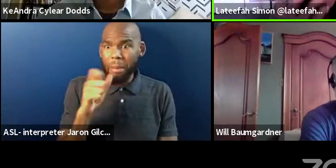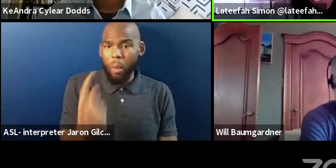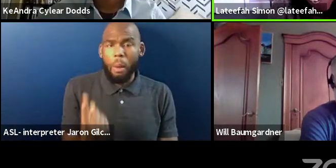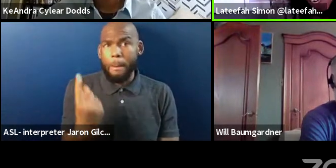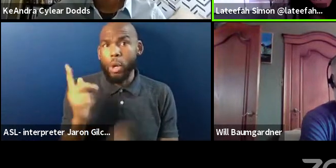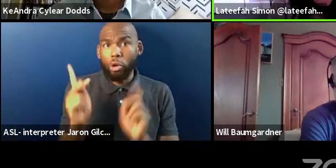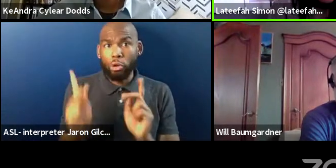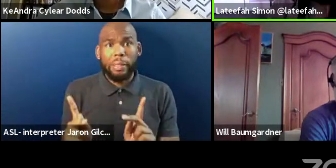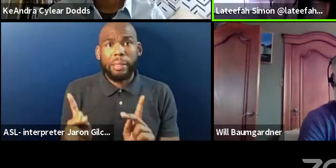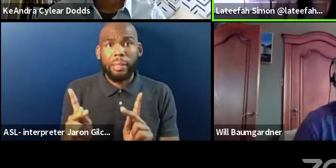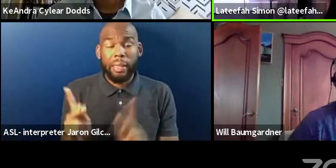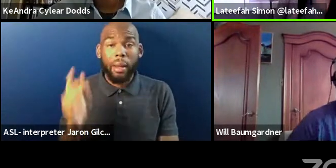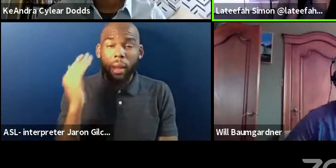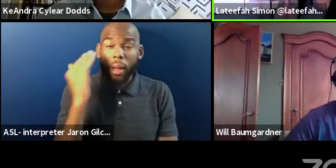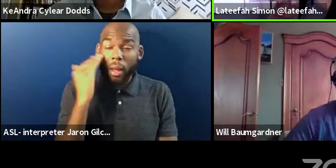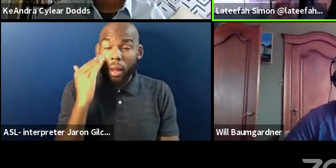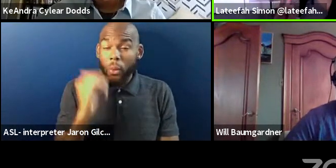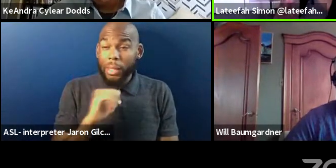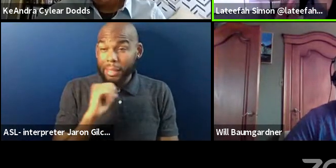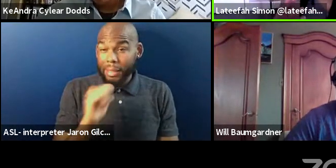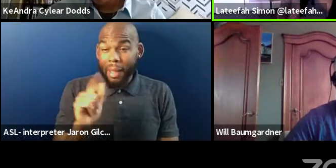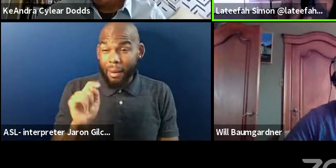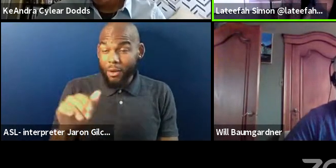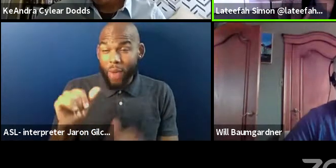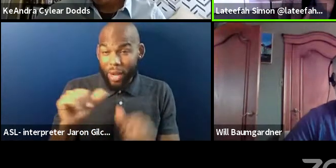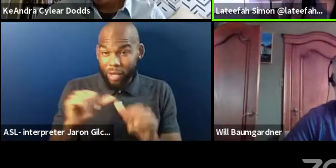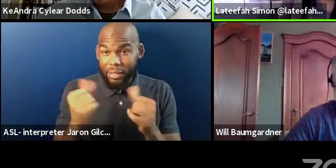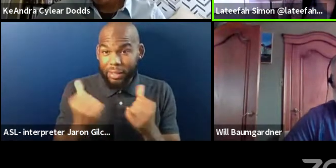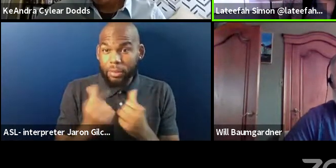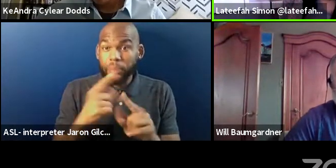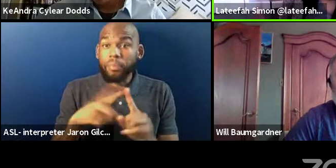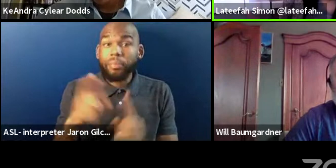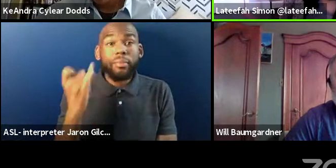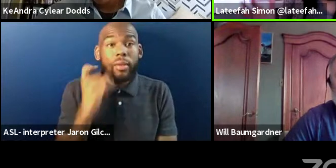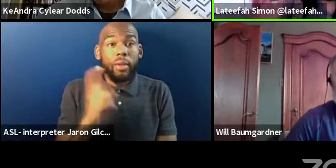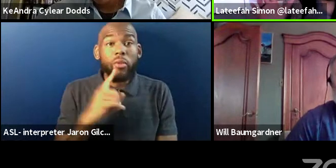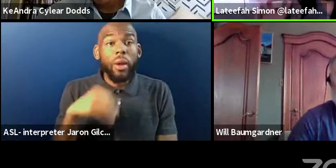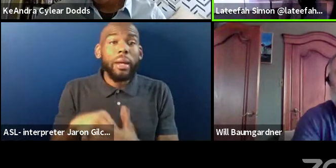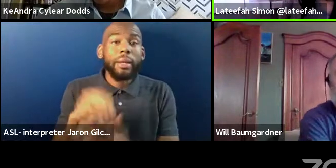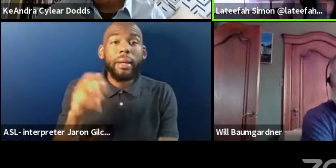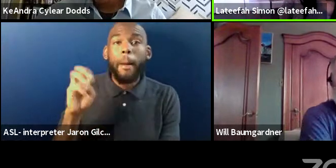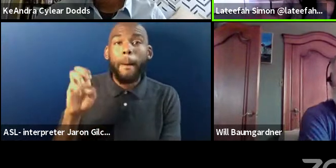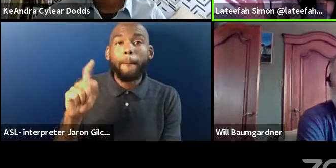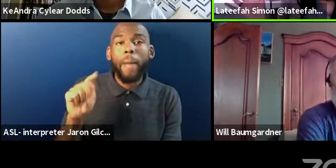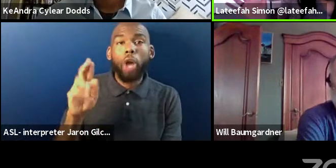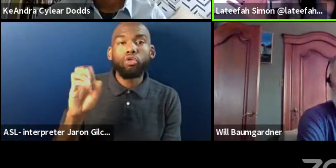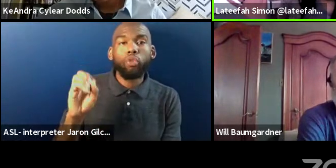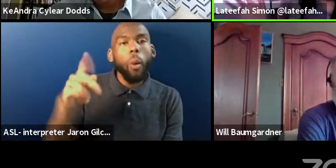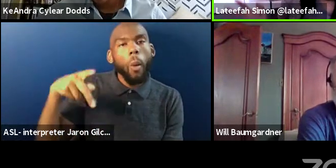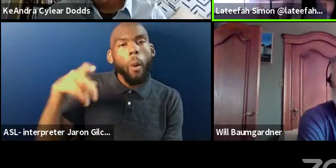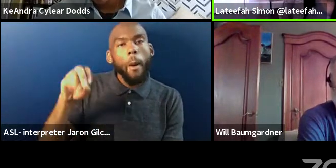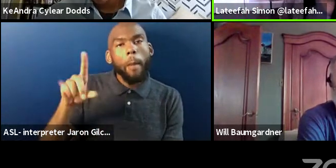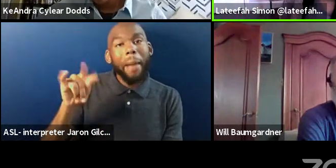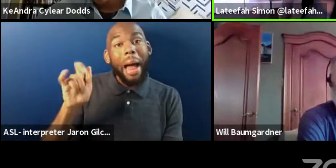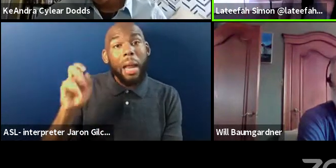idea, and I know it's not at your agency, but again, if you are in a metropolitan or, metro or